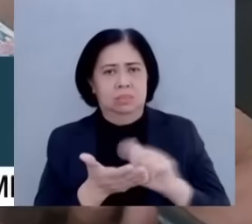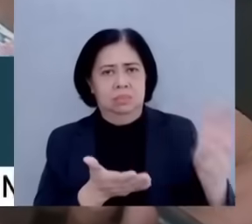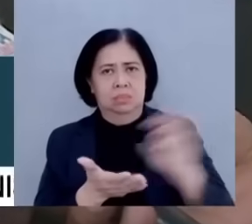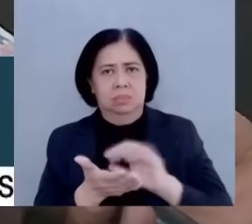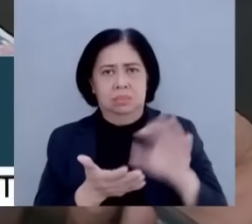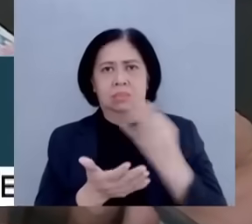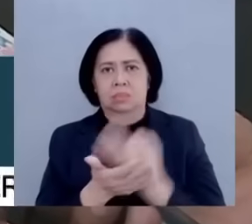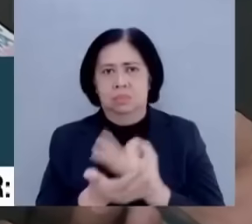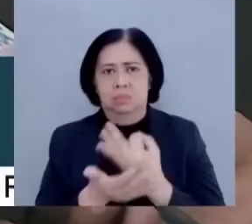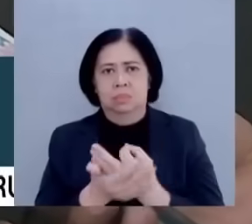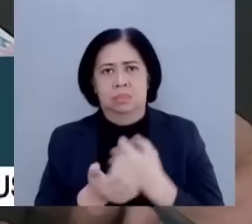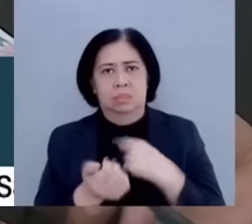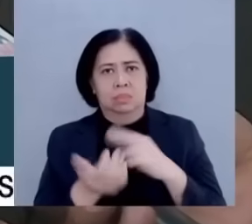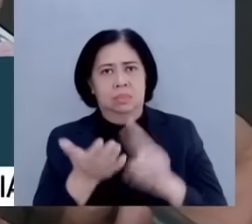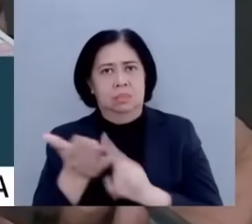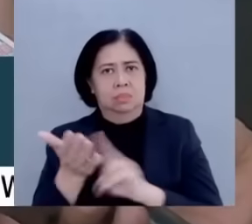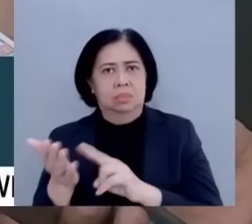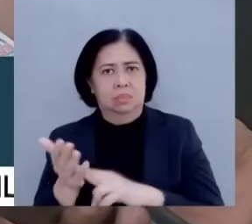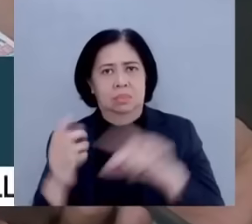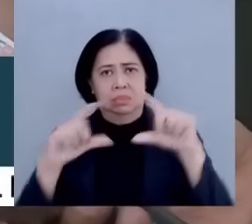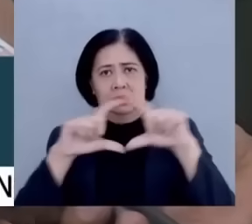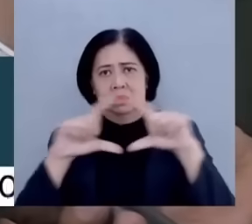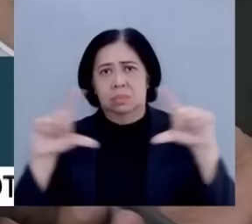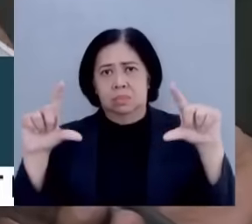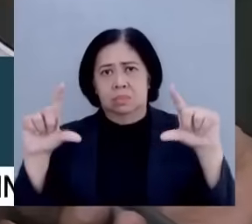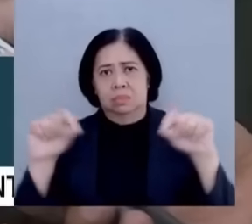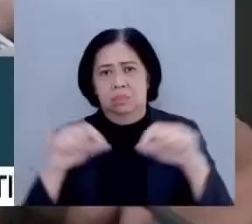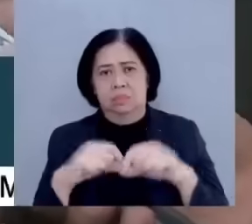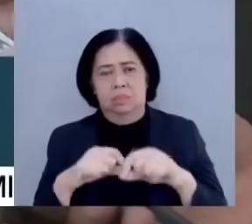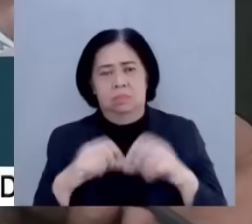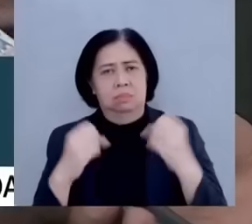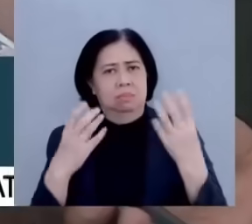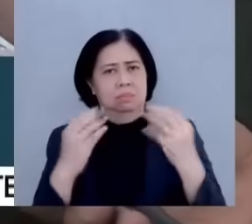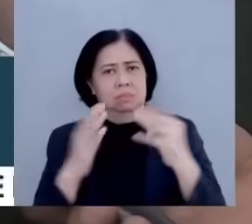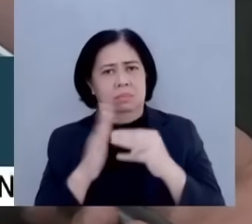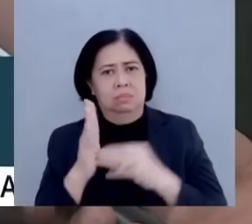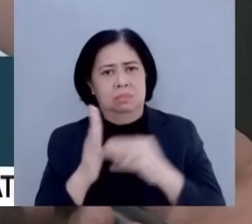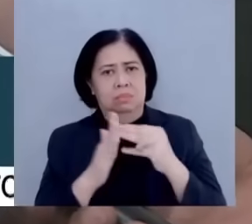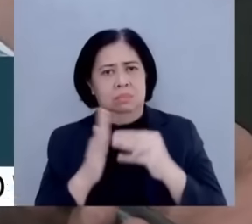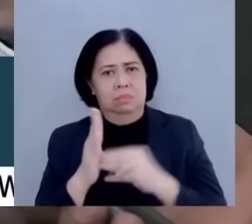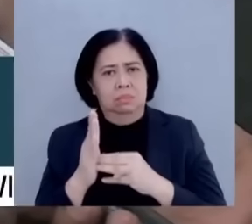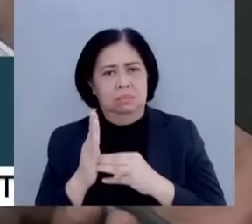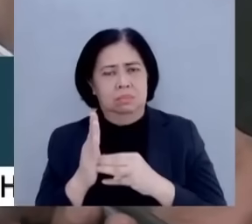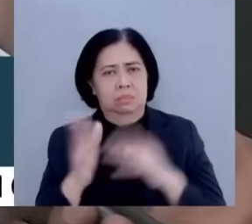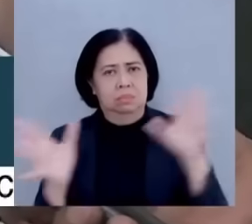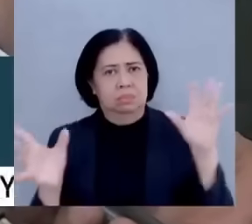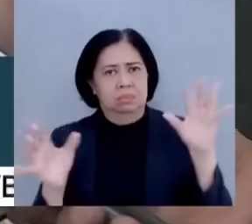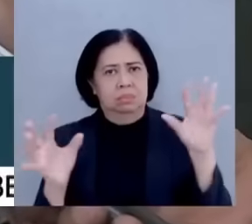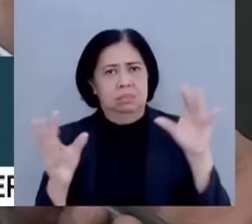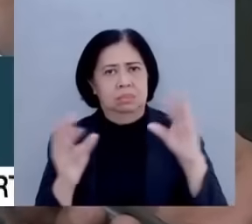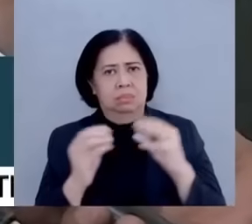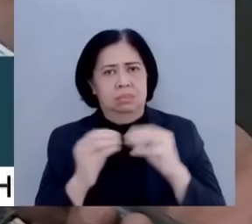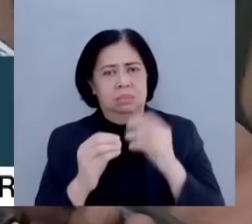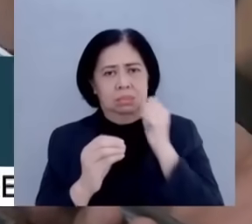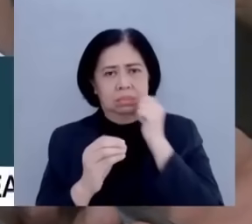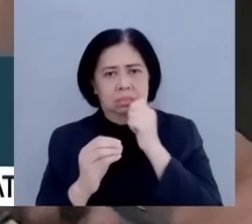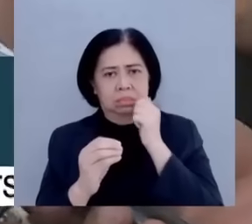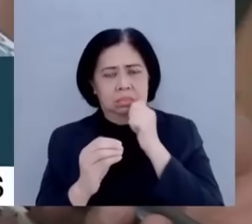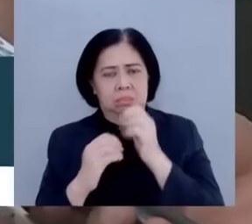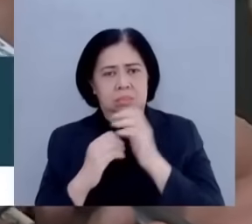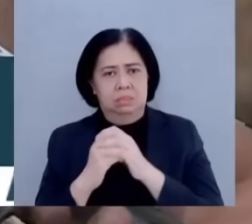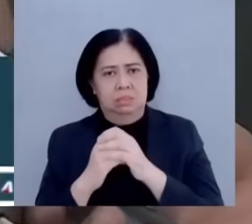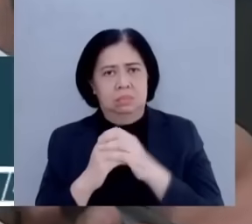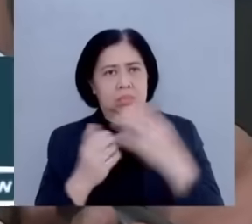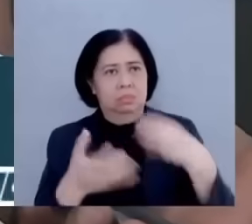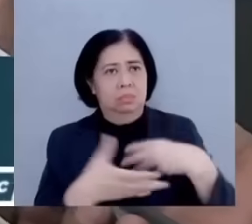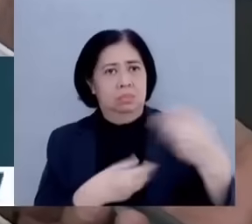Nagdi-disperse. Pumipirma kami ng cheque. Multi-million. Kung itotal mo ang mga checks araw-araw na nalalabas sa